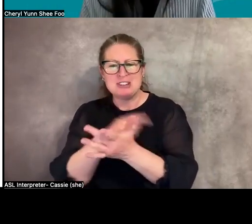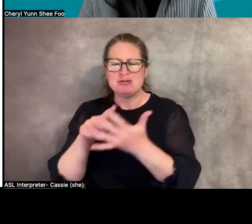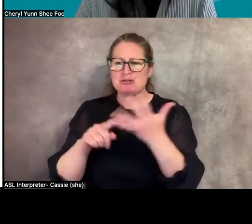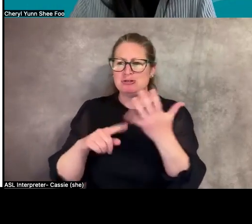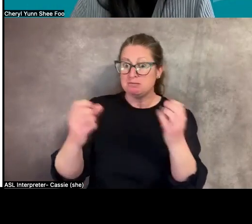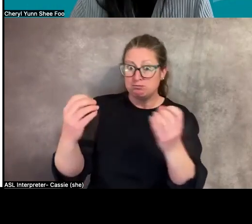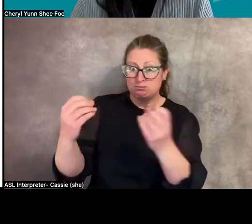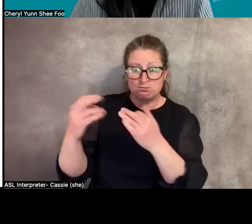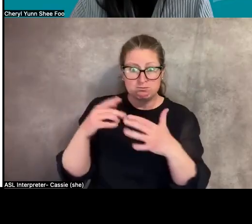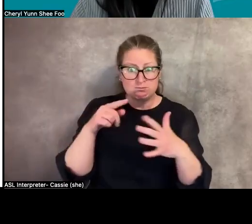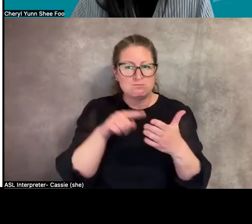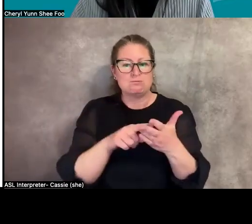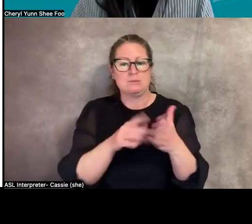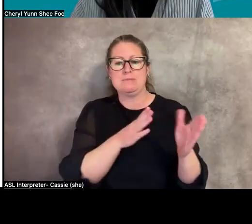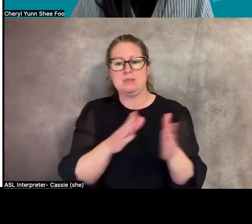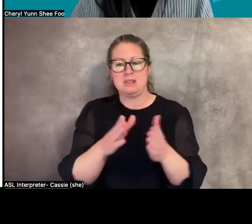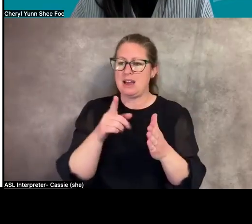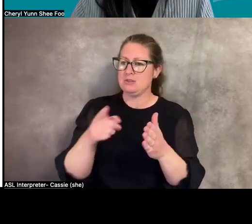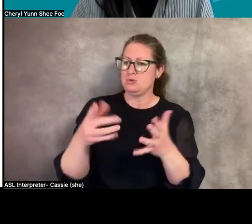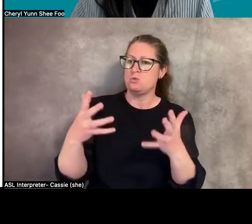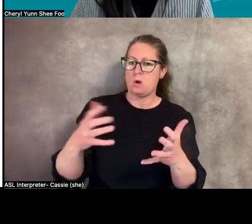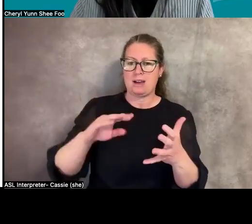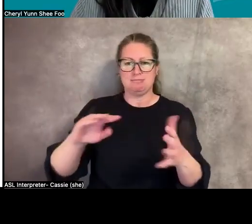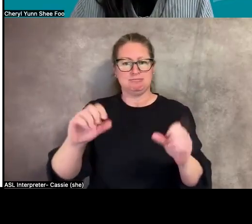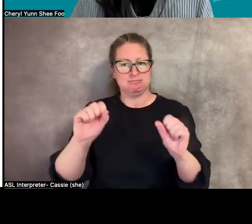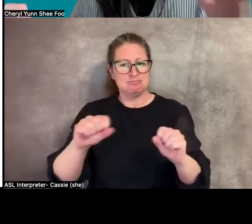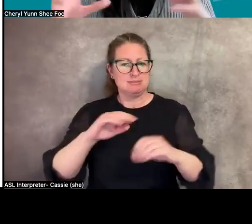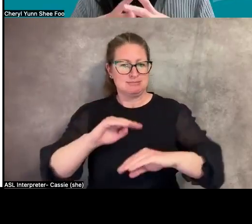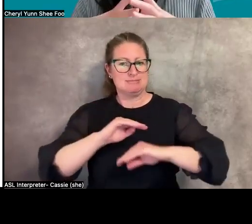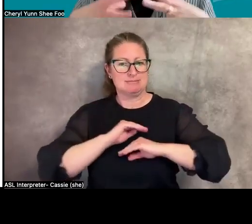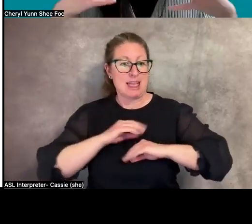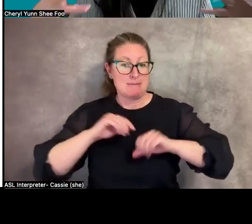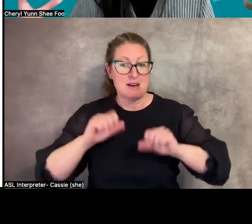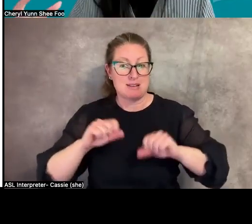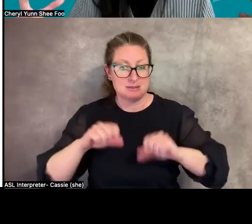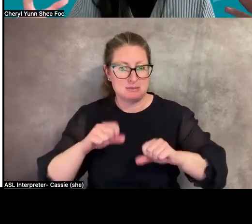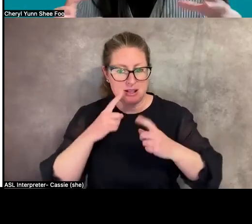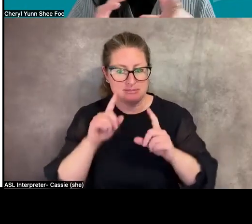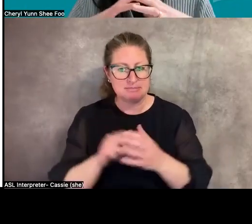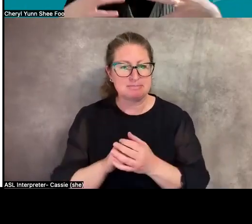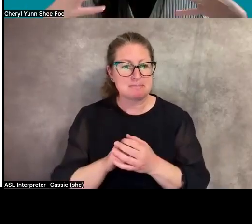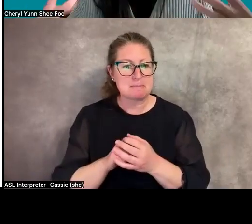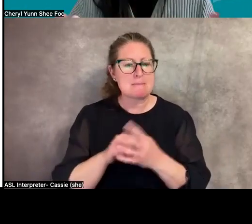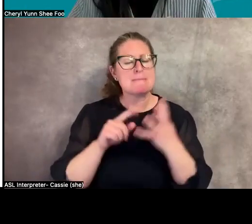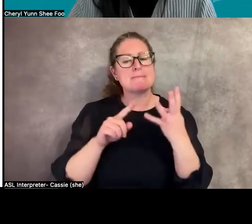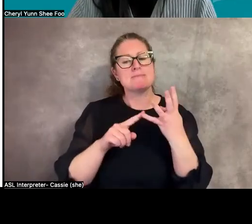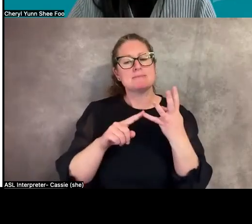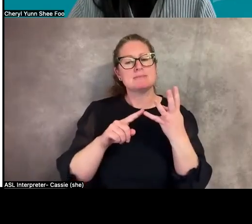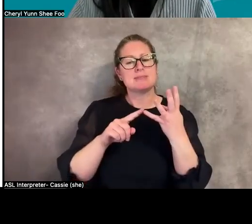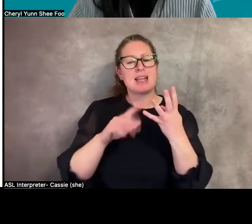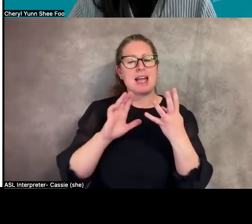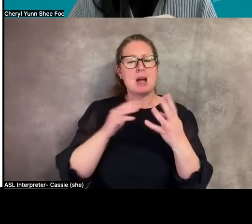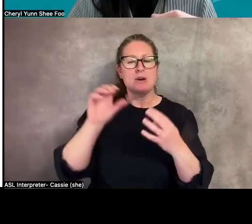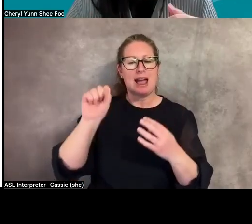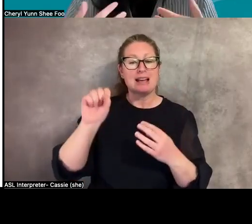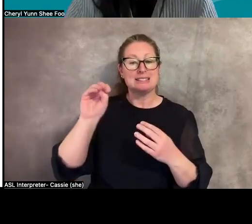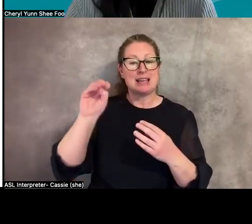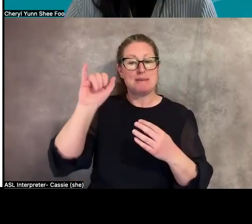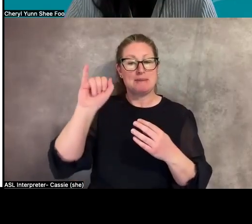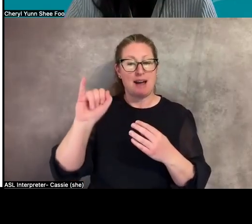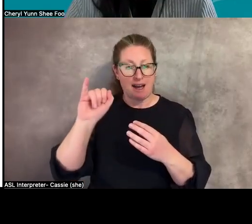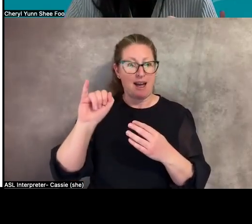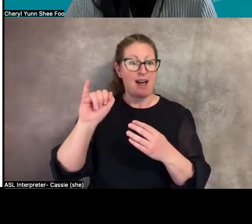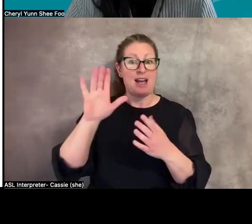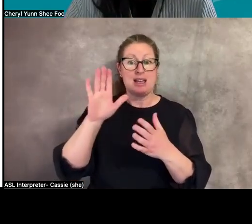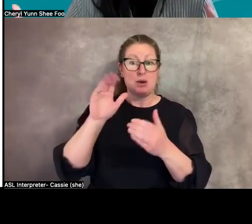and it's actually feasible. Fourth, I see what we're doing, our SMI REACH approach, as a